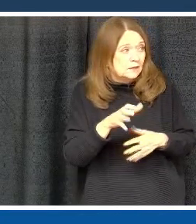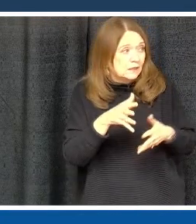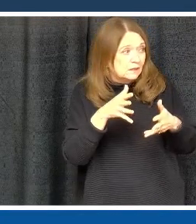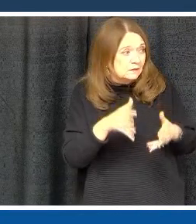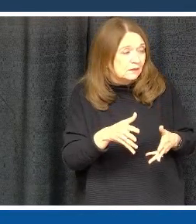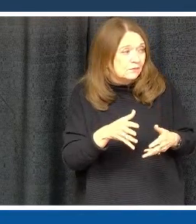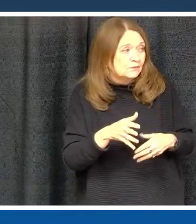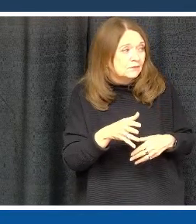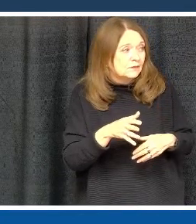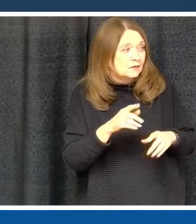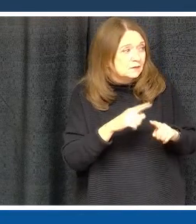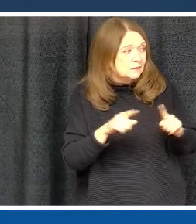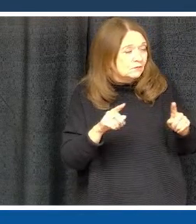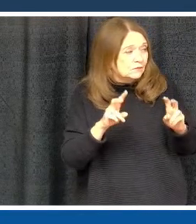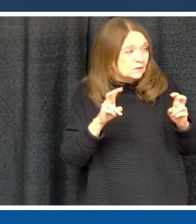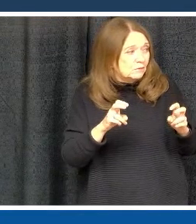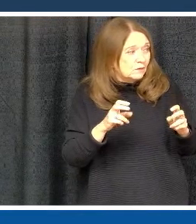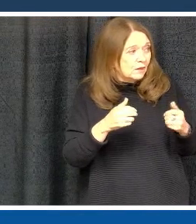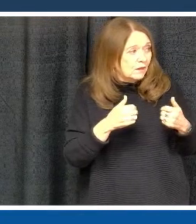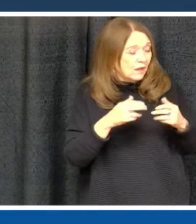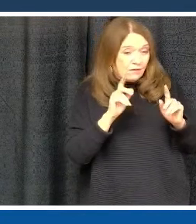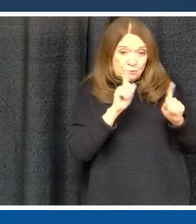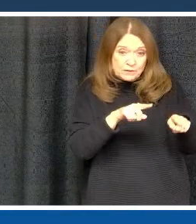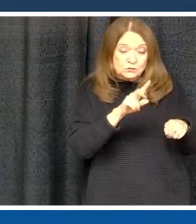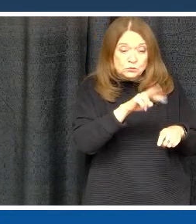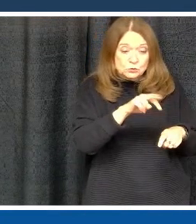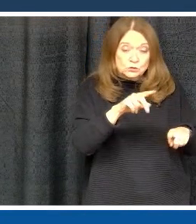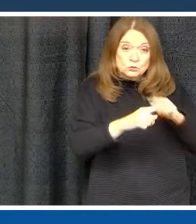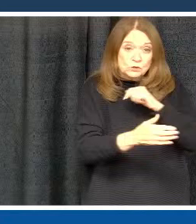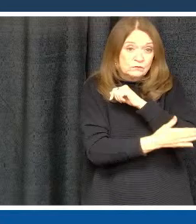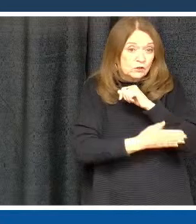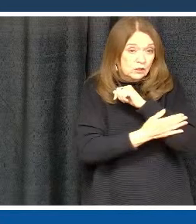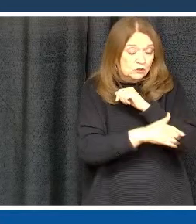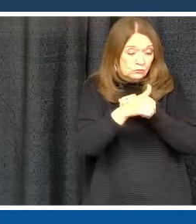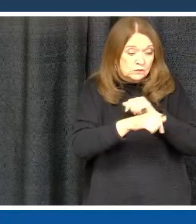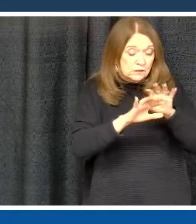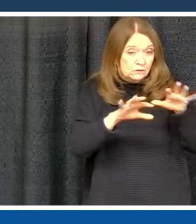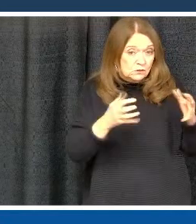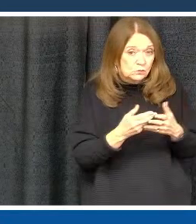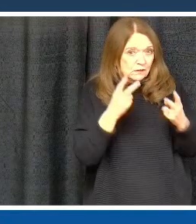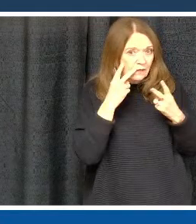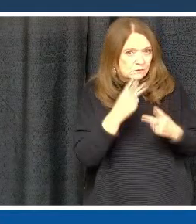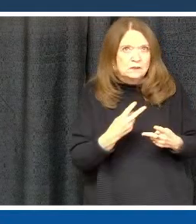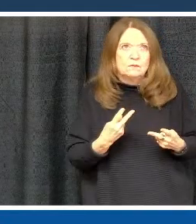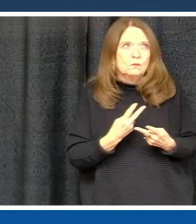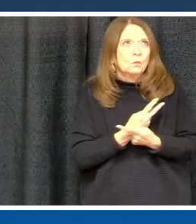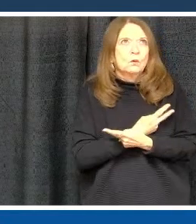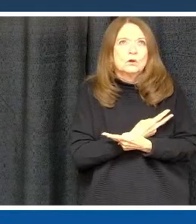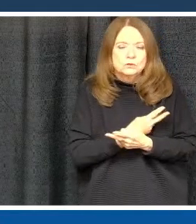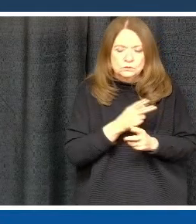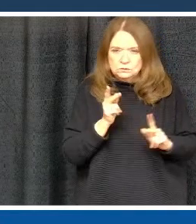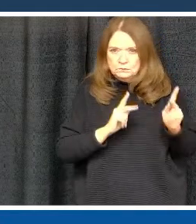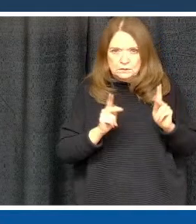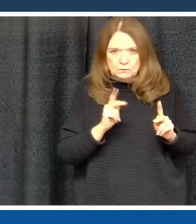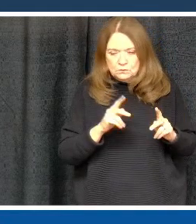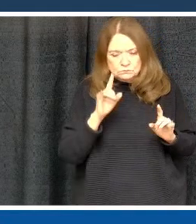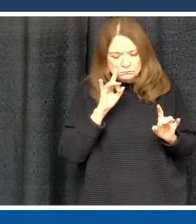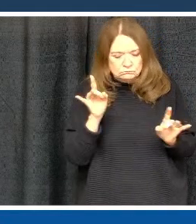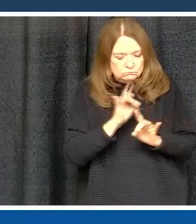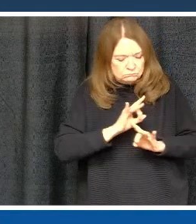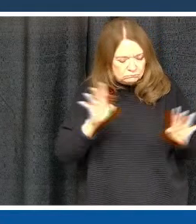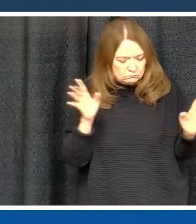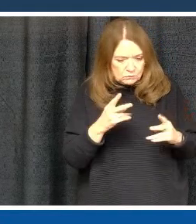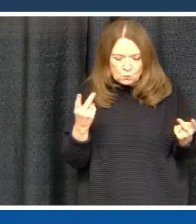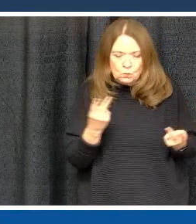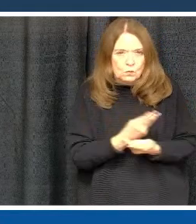subject, I've been 22 countries around this world. I have seen the worst of humanity, the absolutely